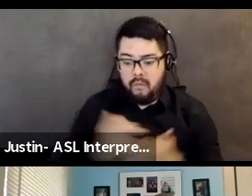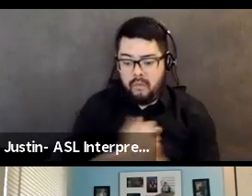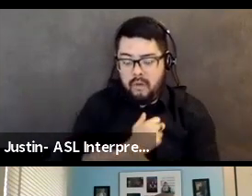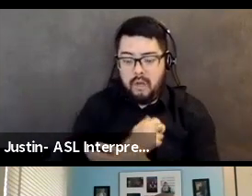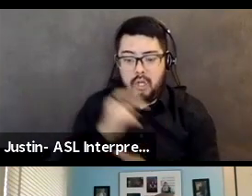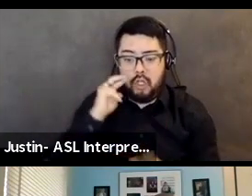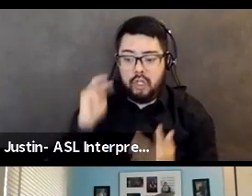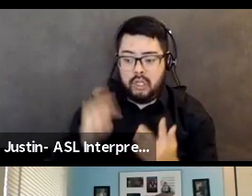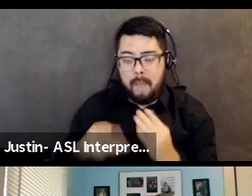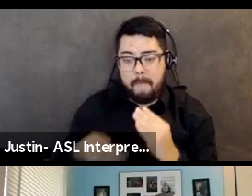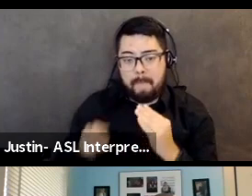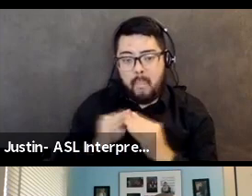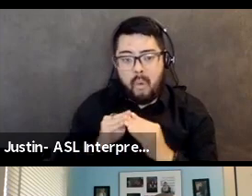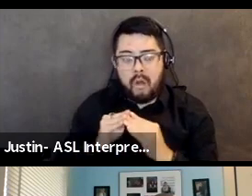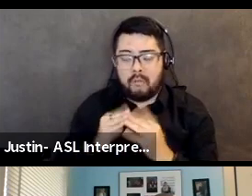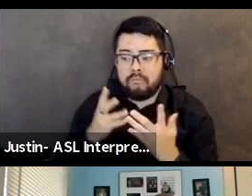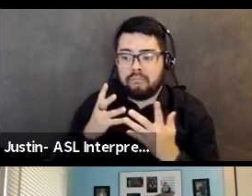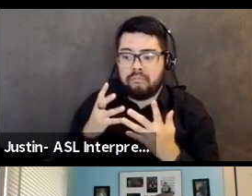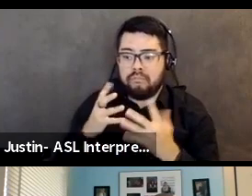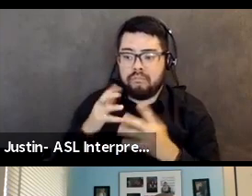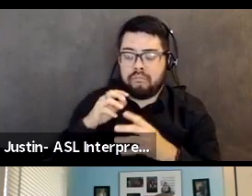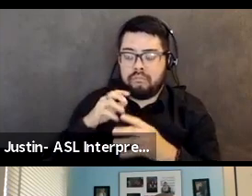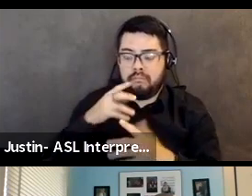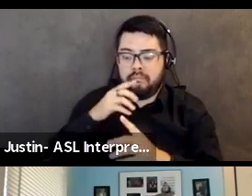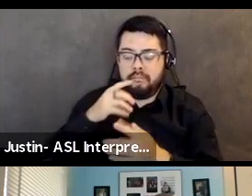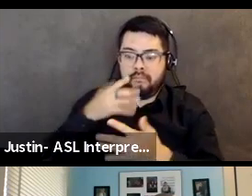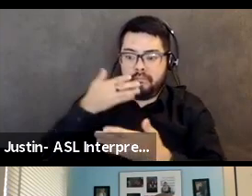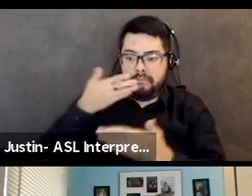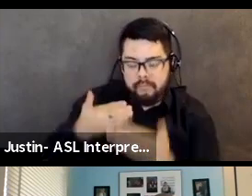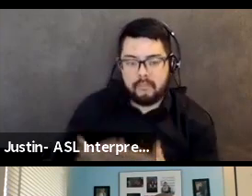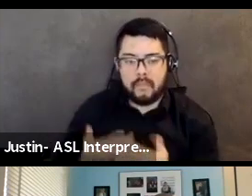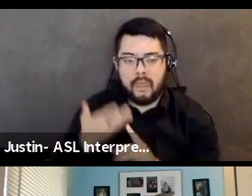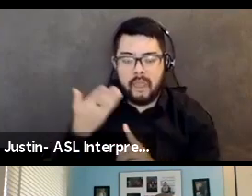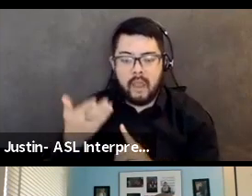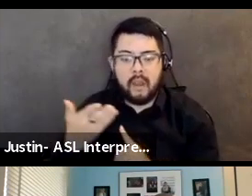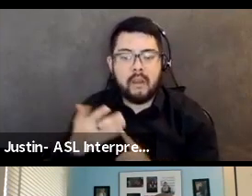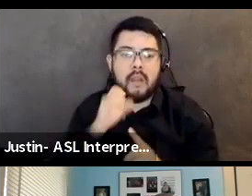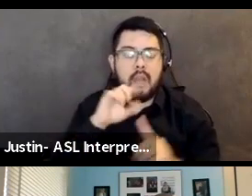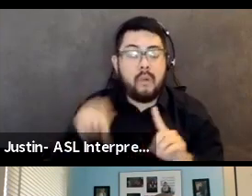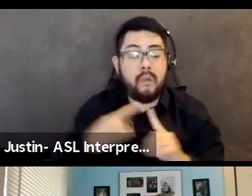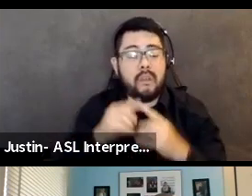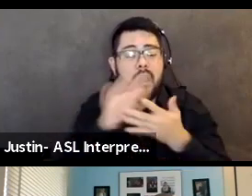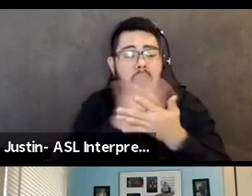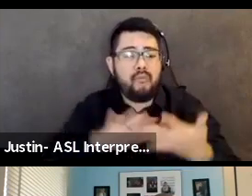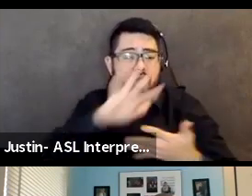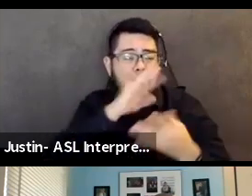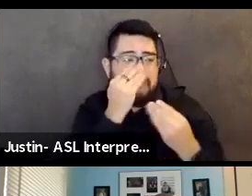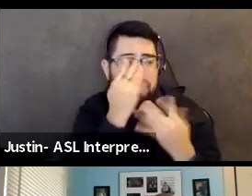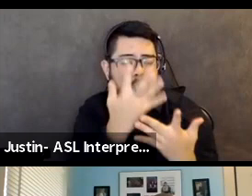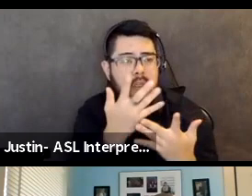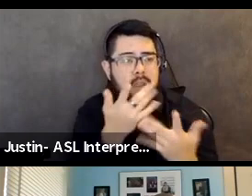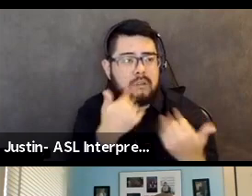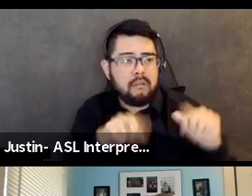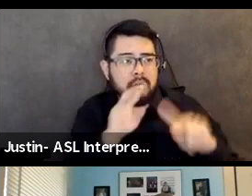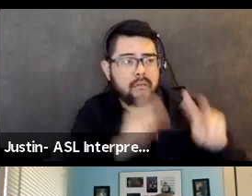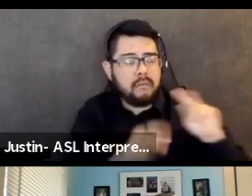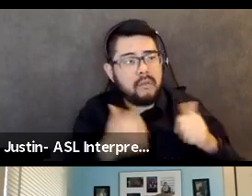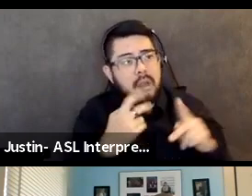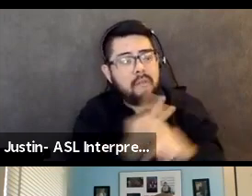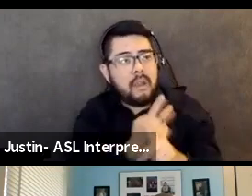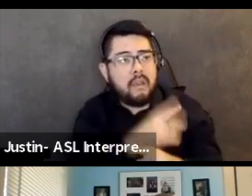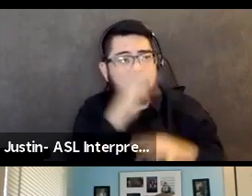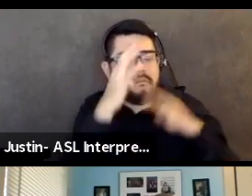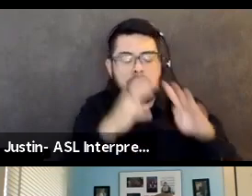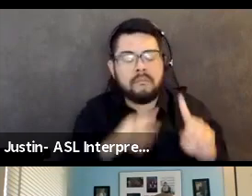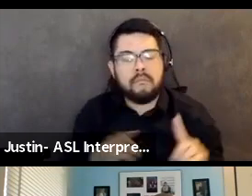and not um only at abstract intentions because even among people who